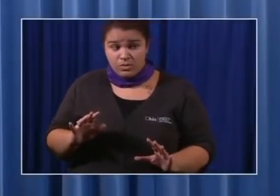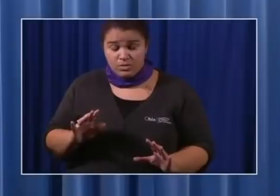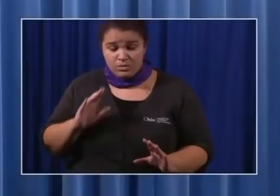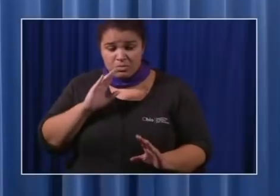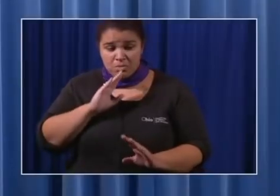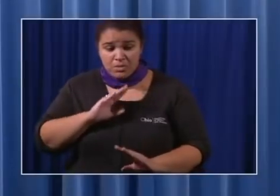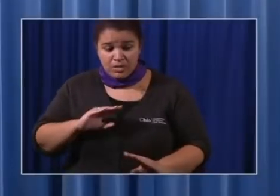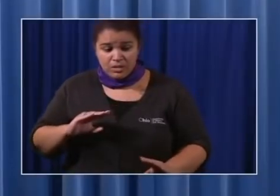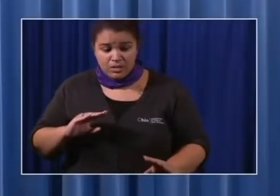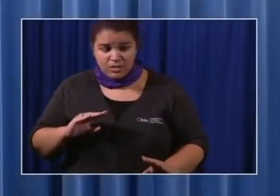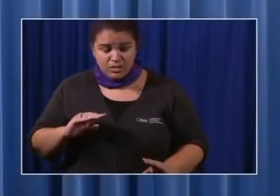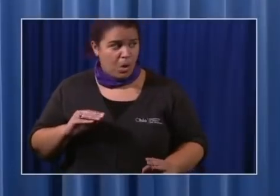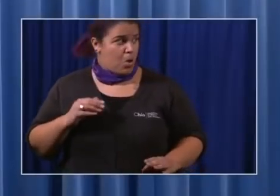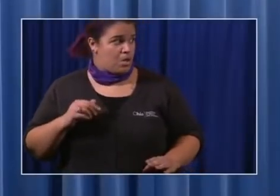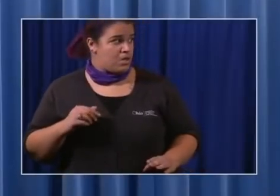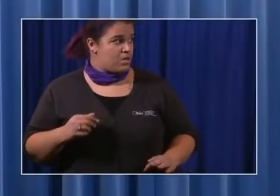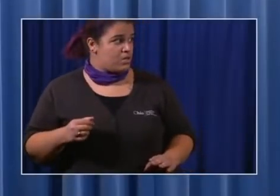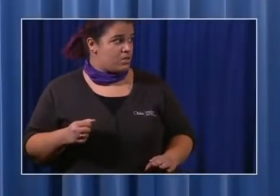Uh-oh.